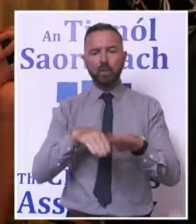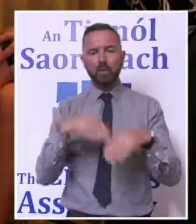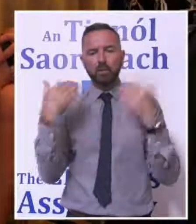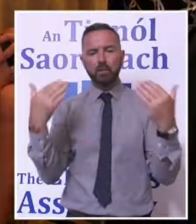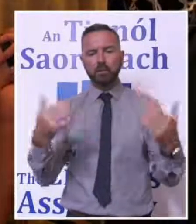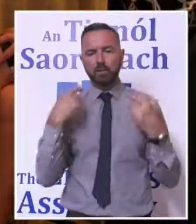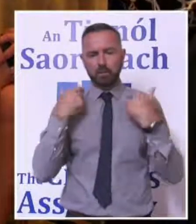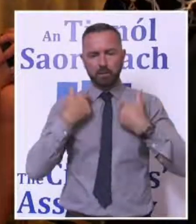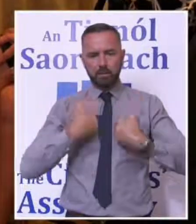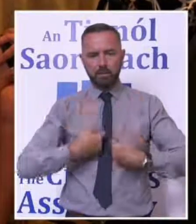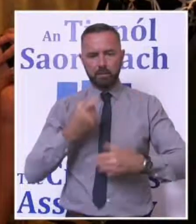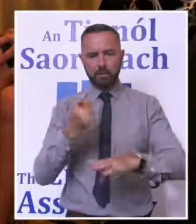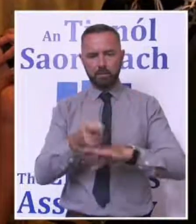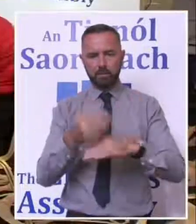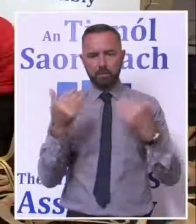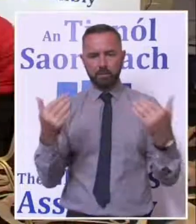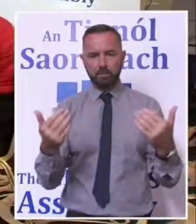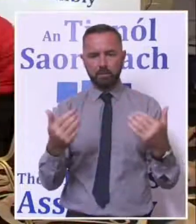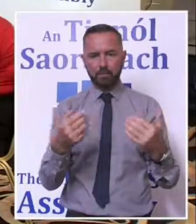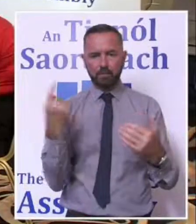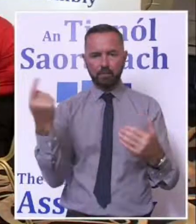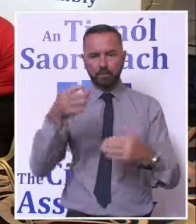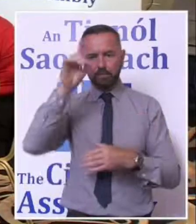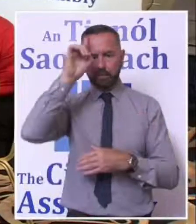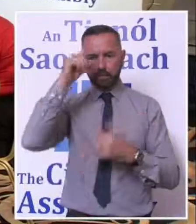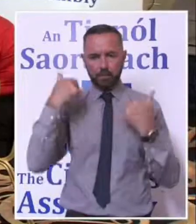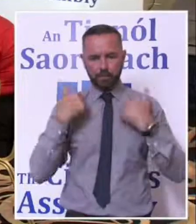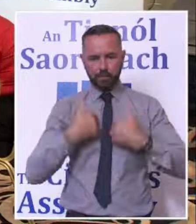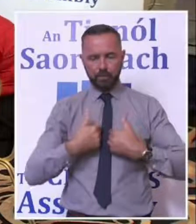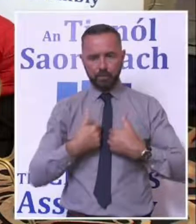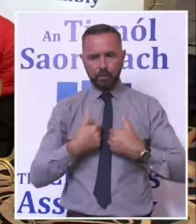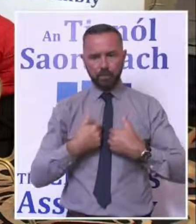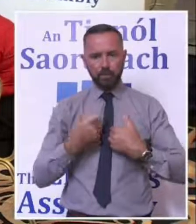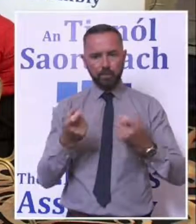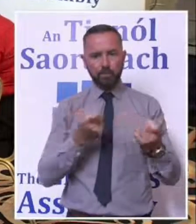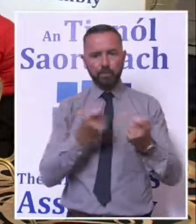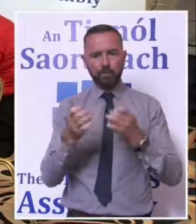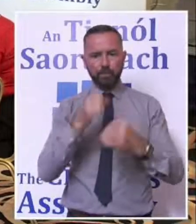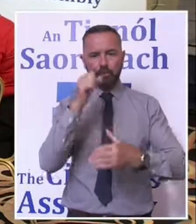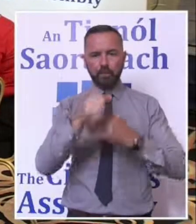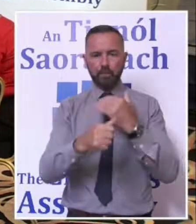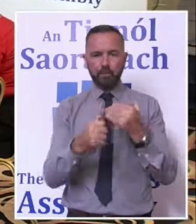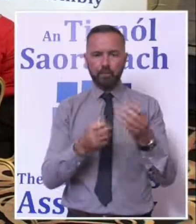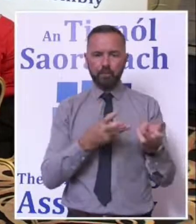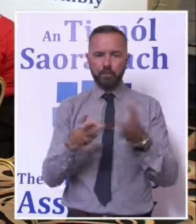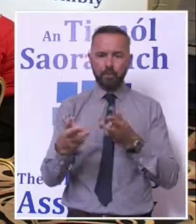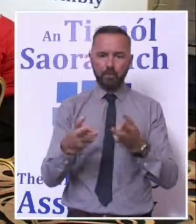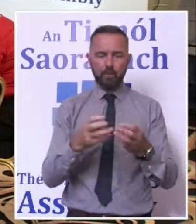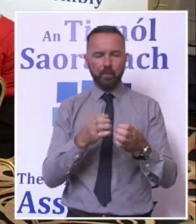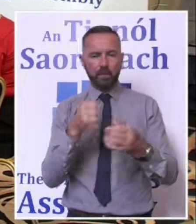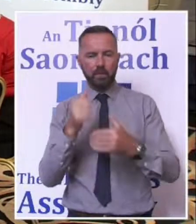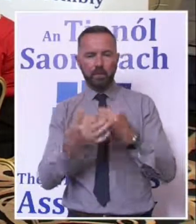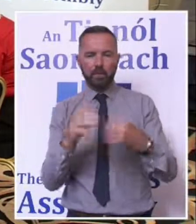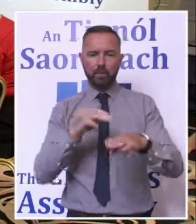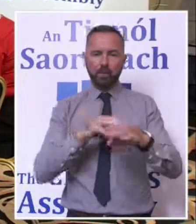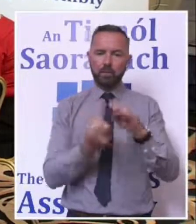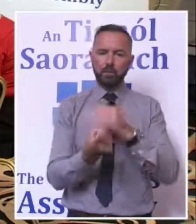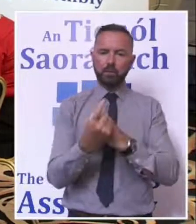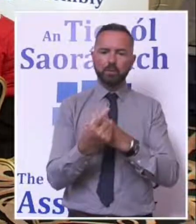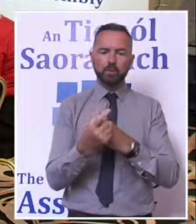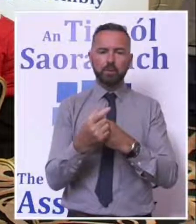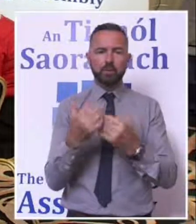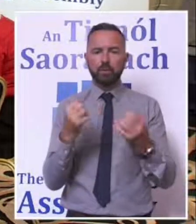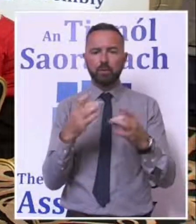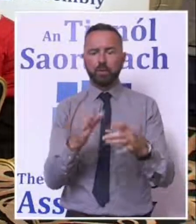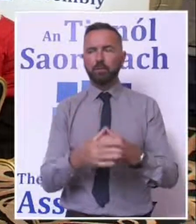existing mayors being deputy mayors. They'd handle the day-to-day running bread and butter issues, ribbon cuttings and